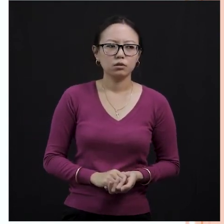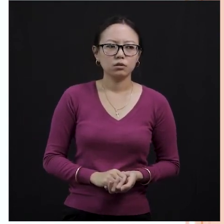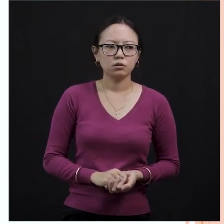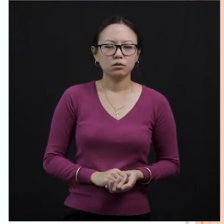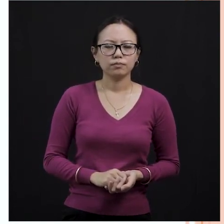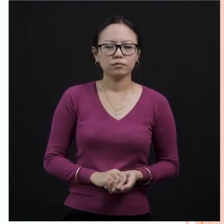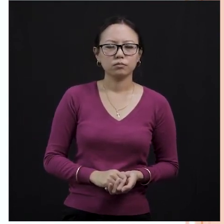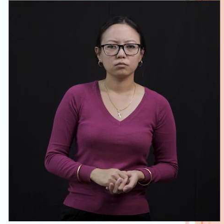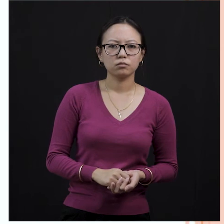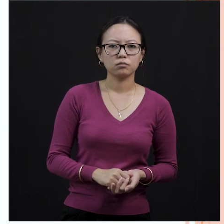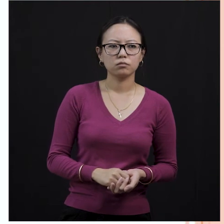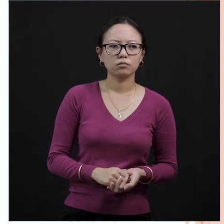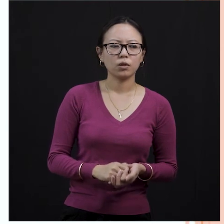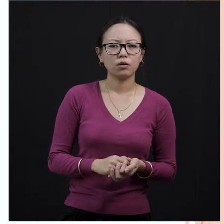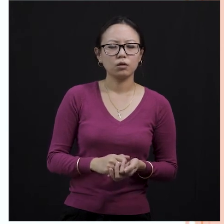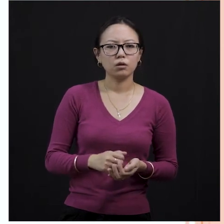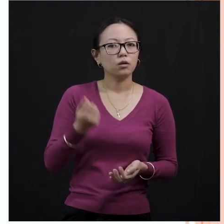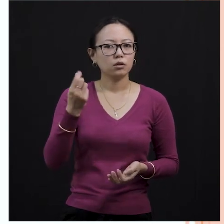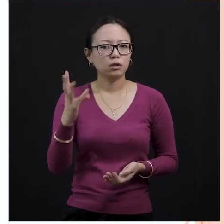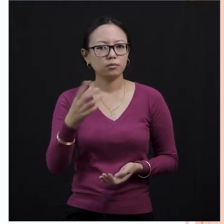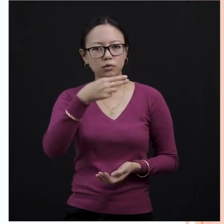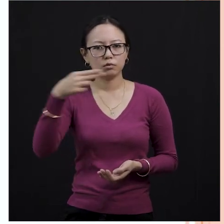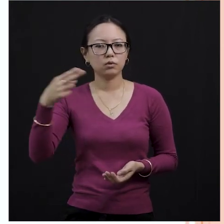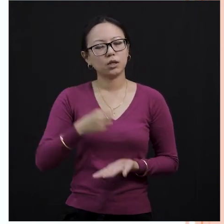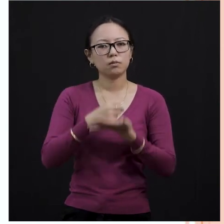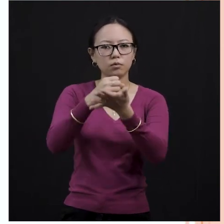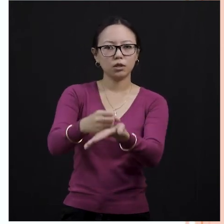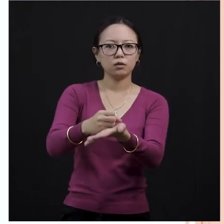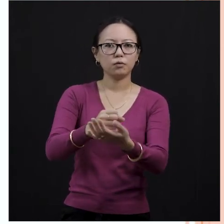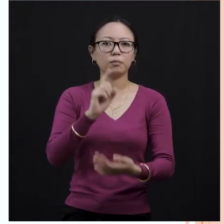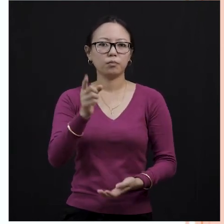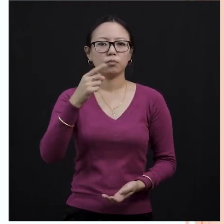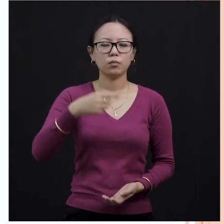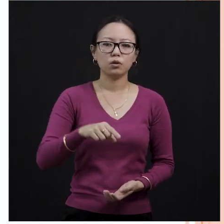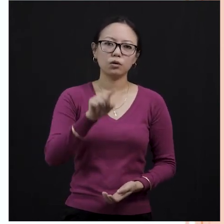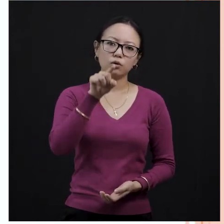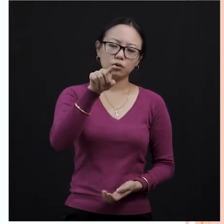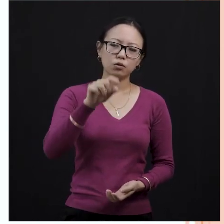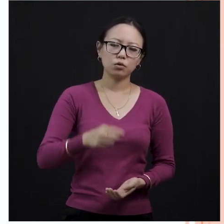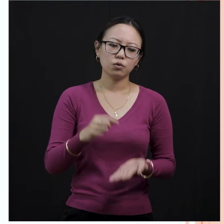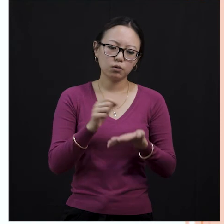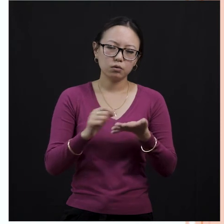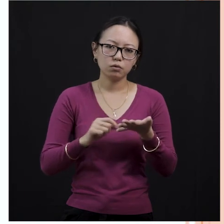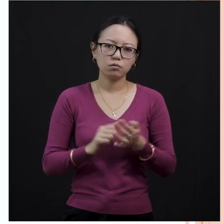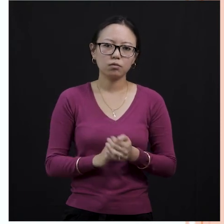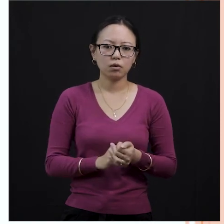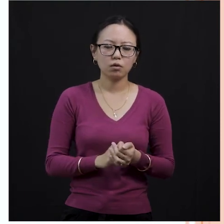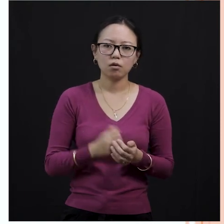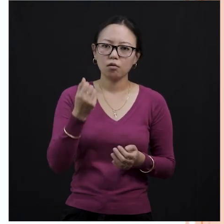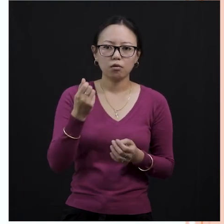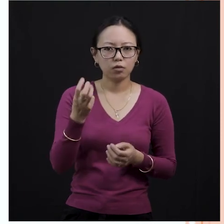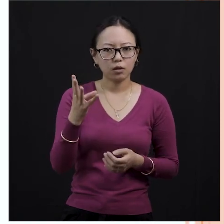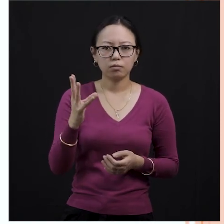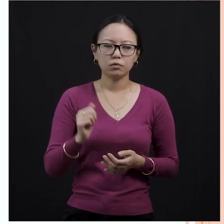example, 8, EIGHT, is equal to 8. All right. So